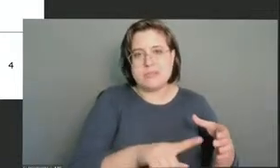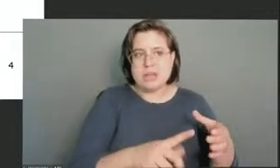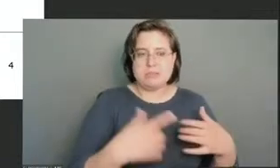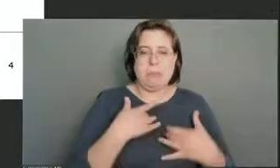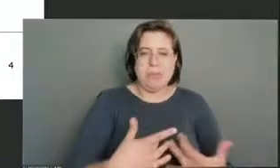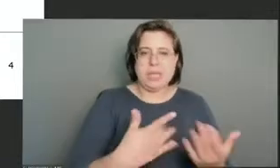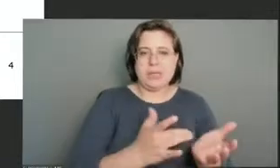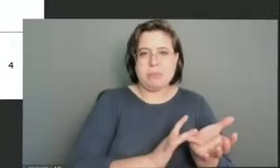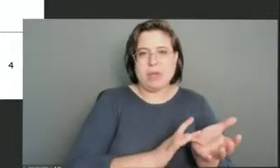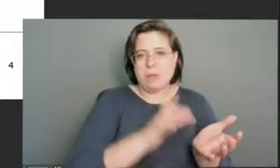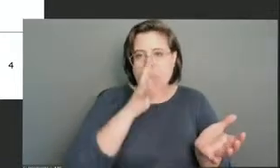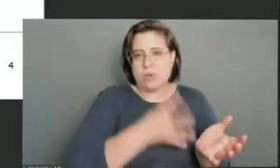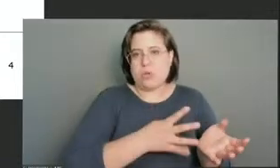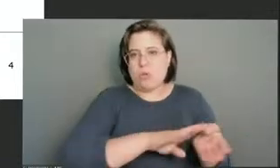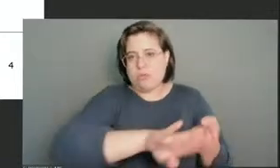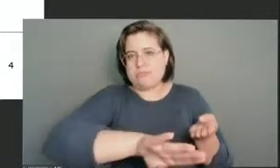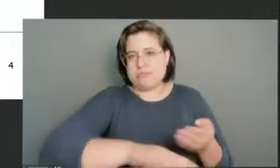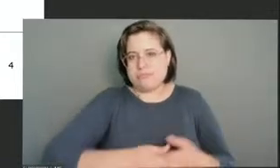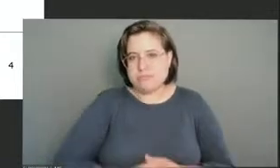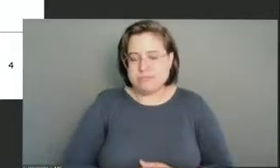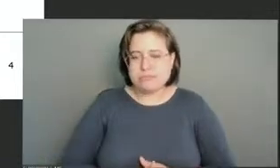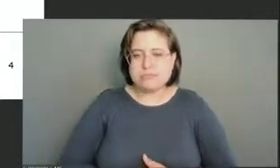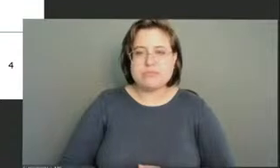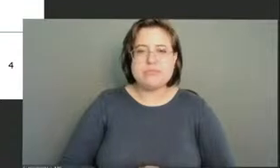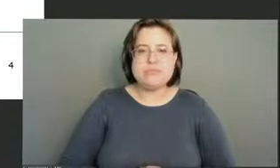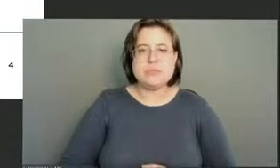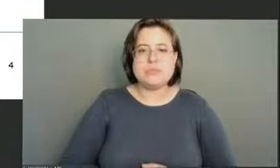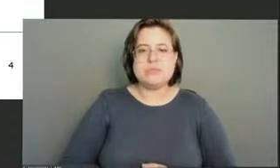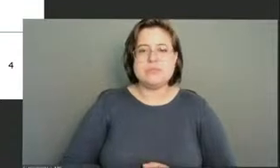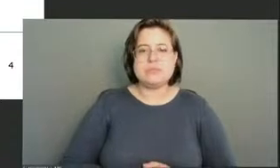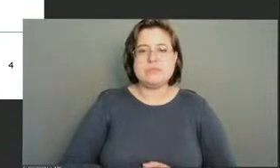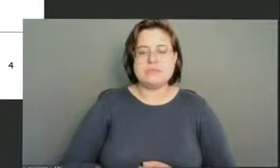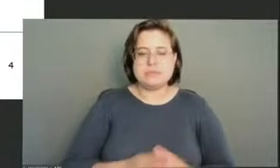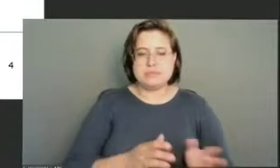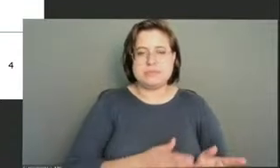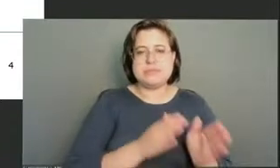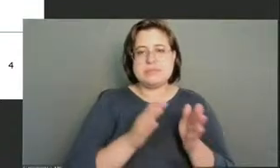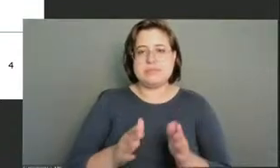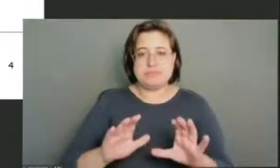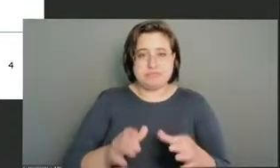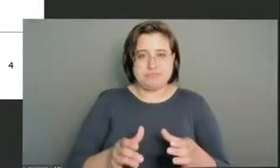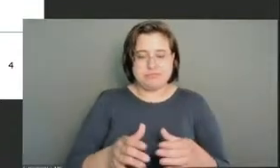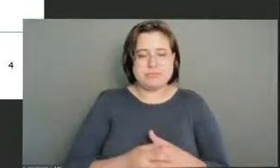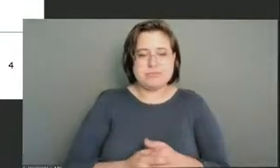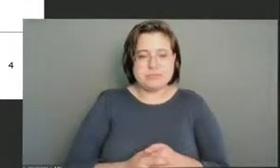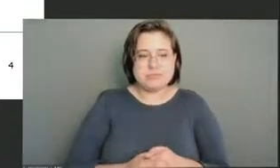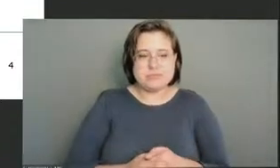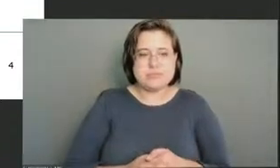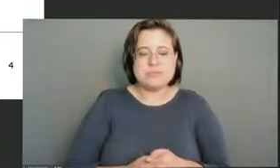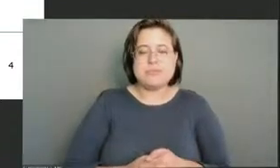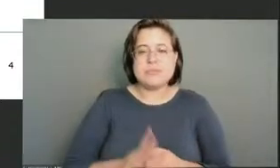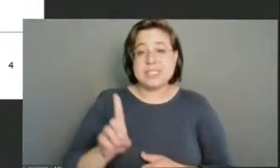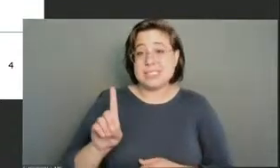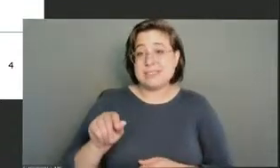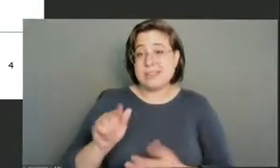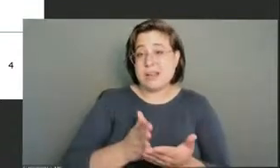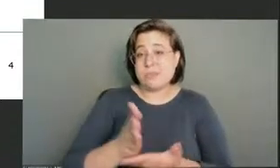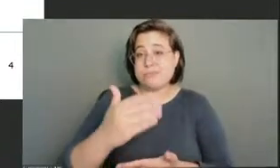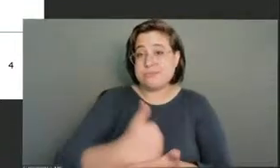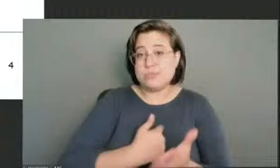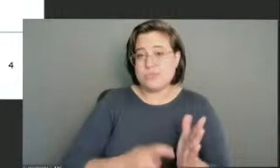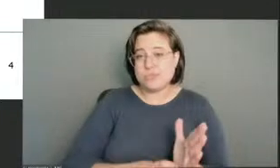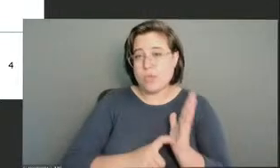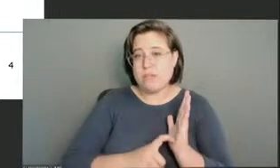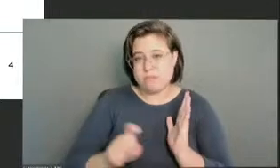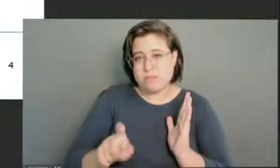underserved. Under the same bucket is a key recommendation about data transparency that are needed, as well